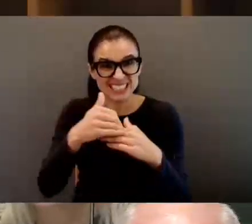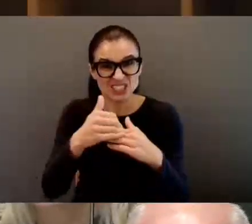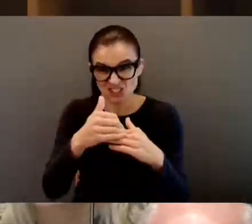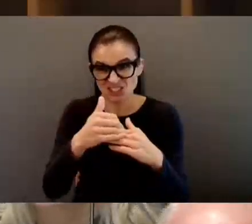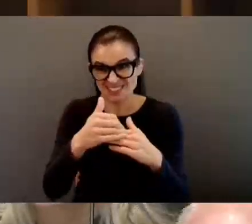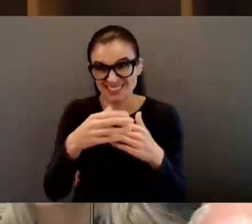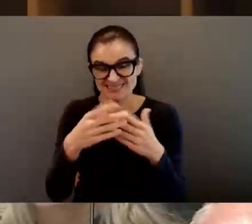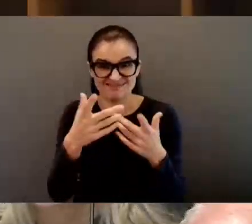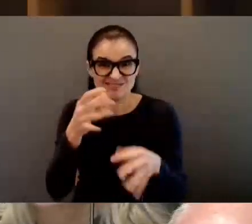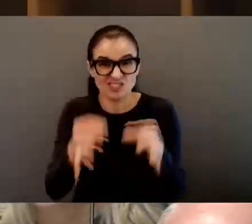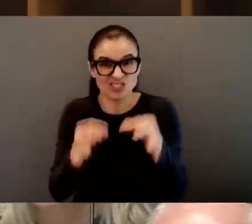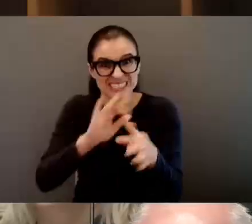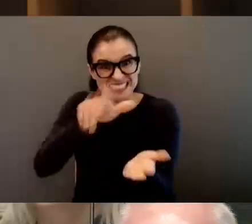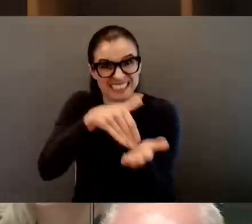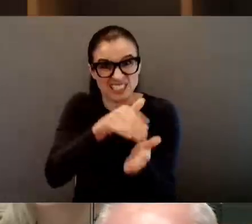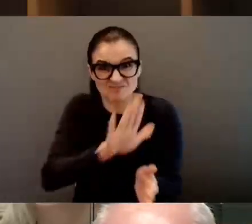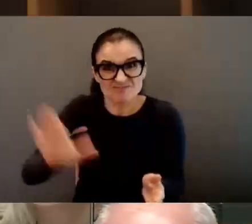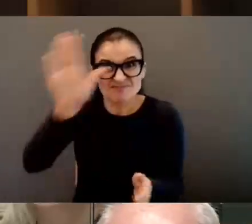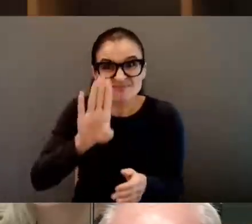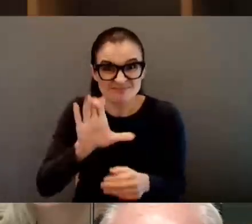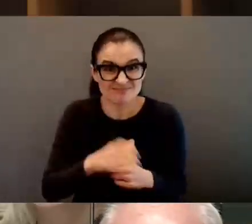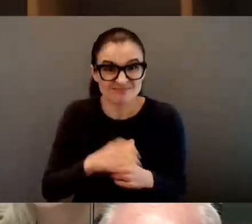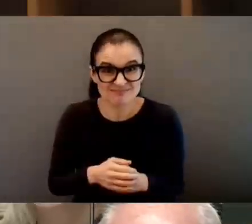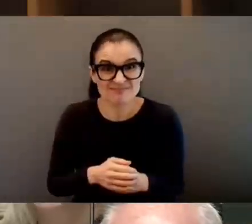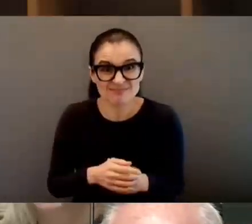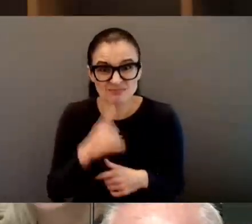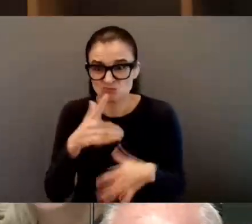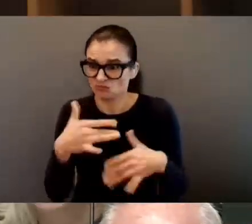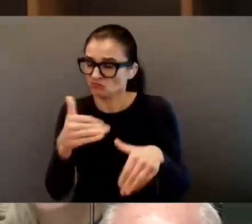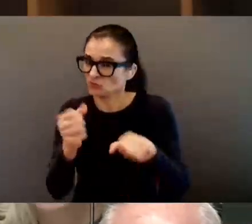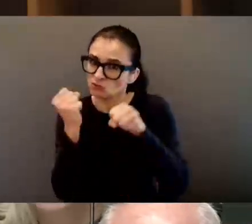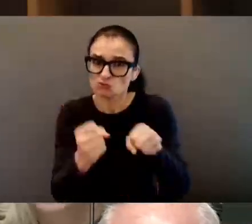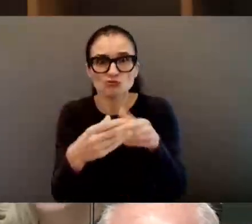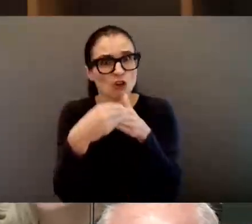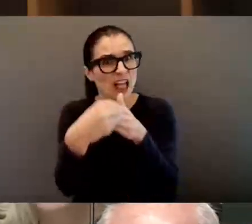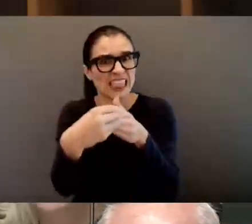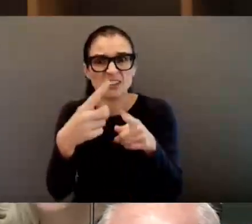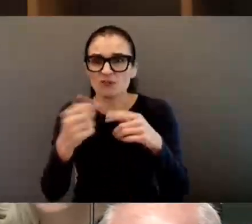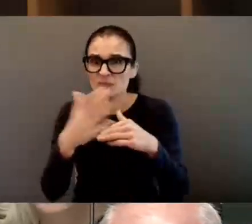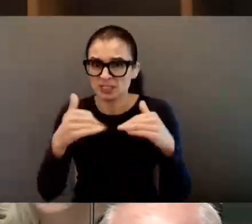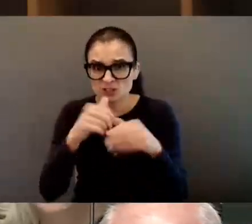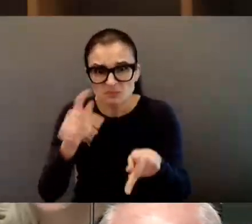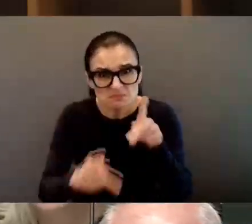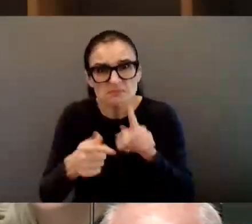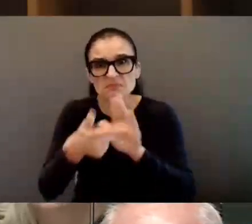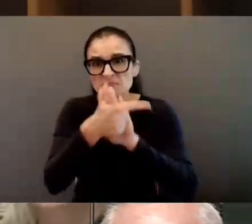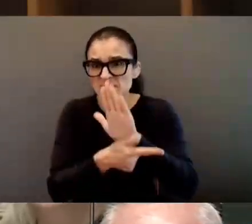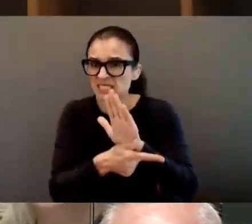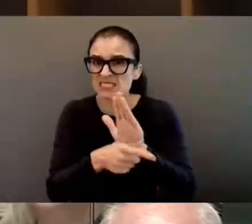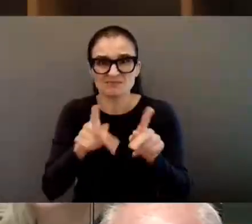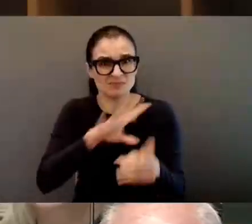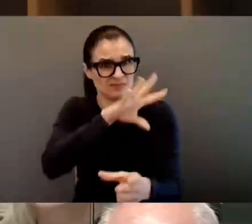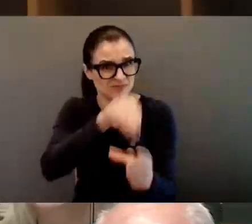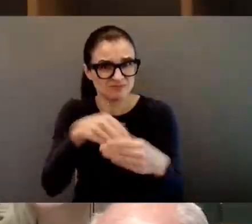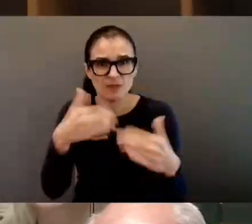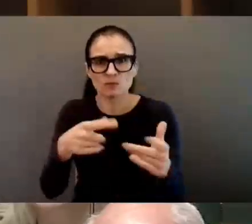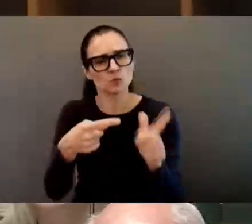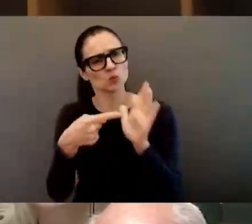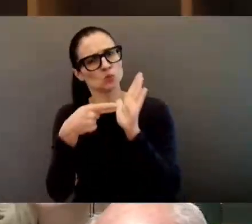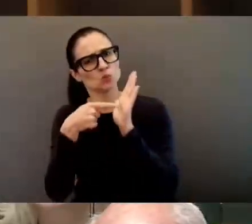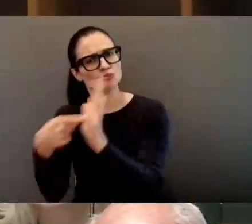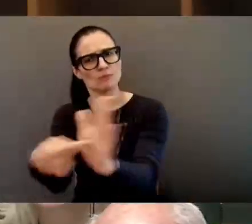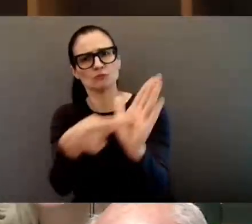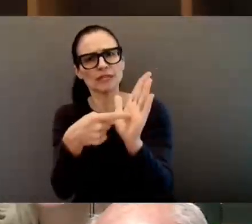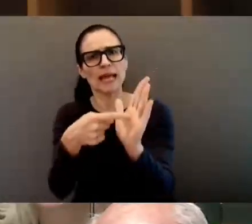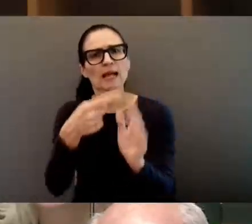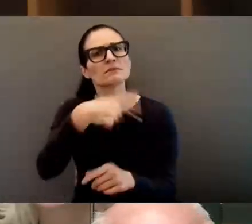are facing charges in the criminal justice system in order to help them with, I think, what the member is raising. A very important concern and commitment we